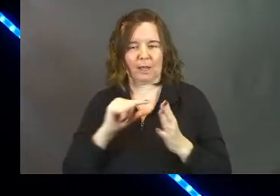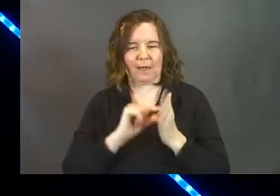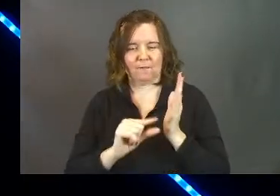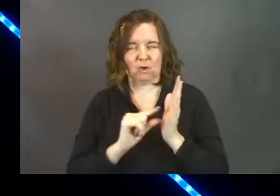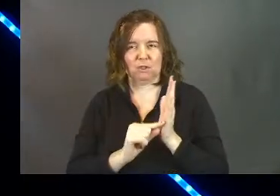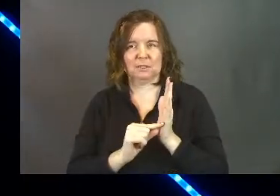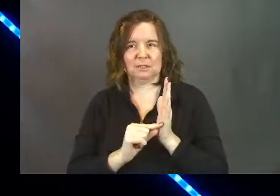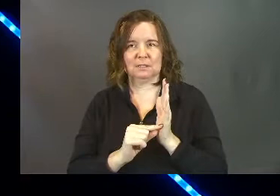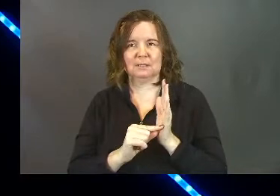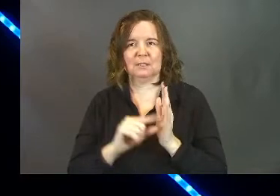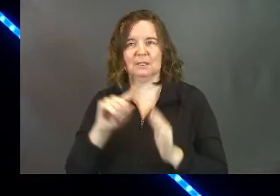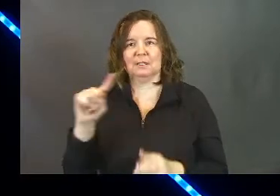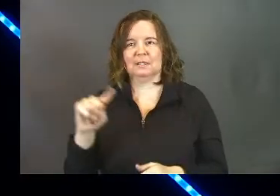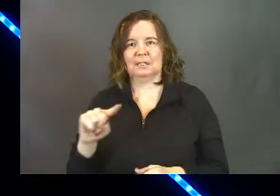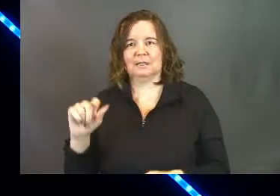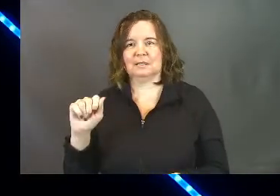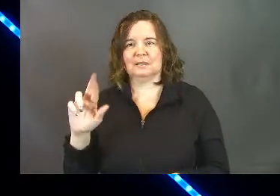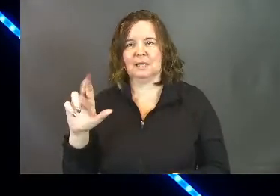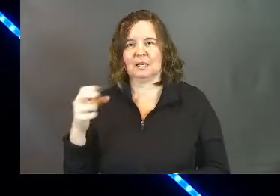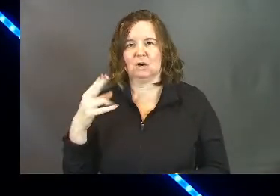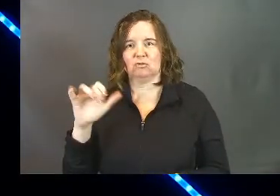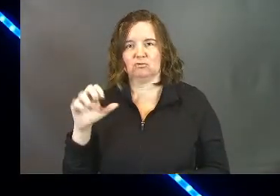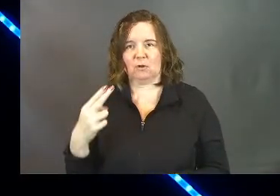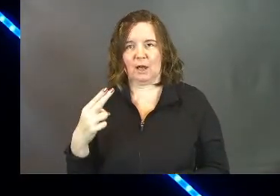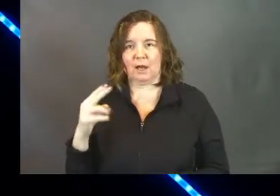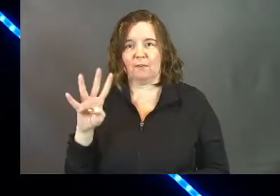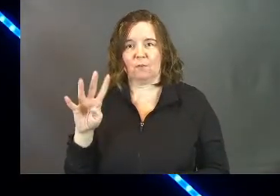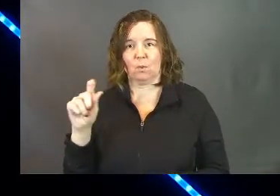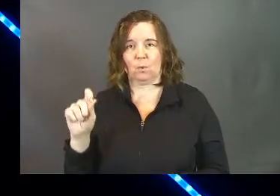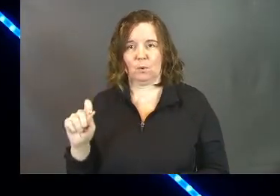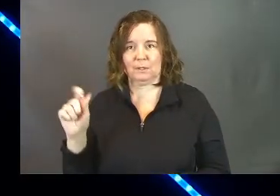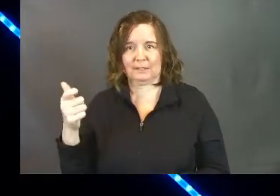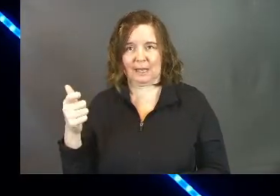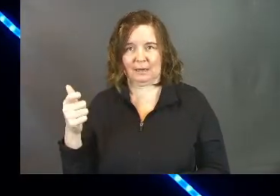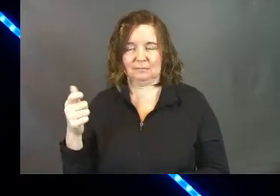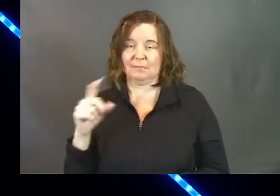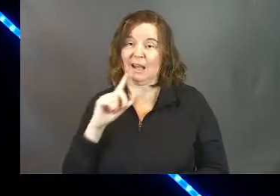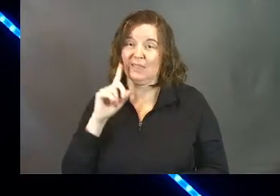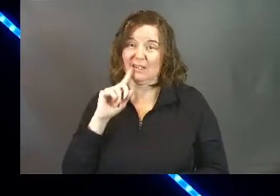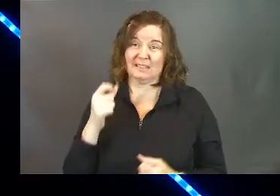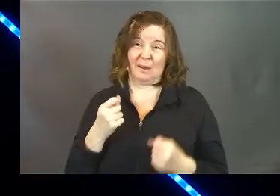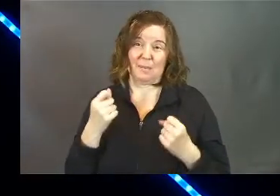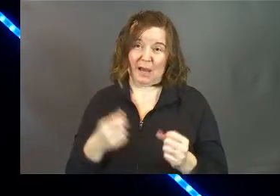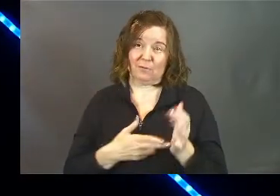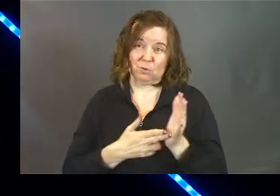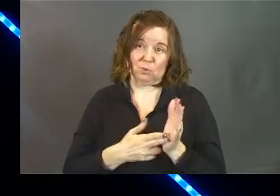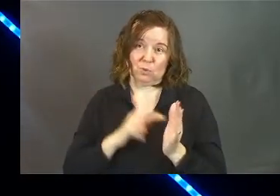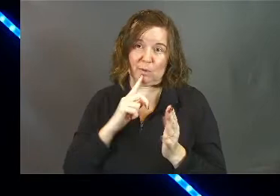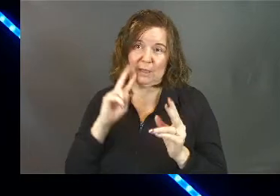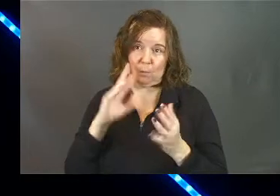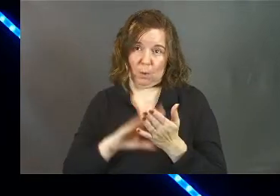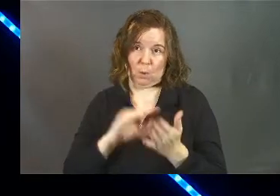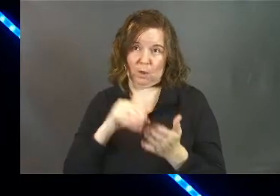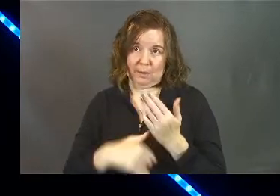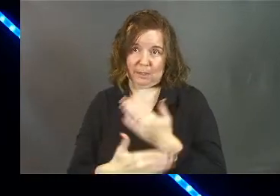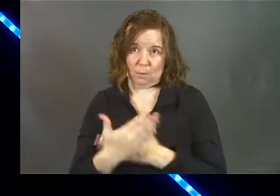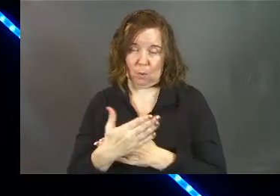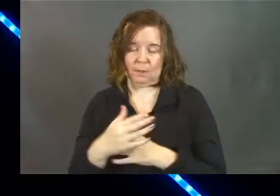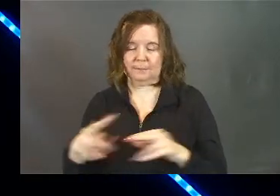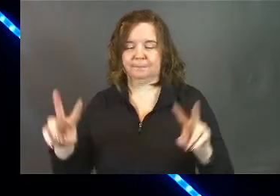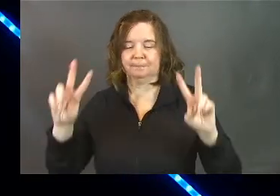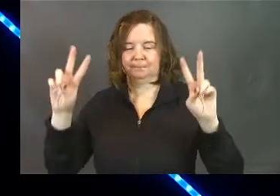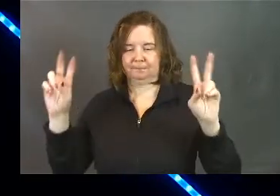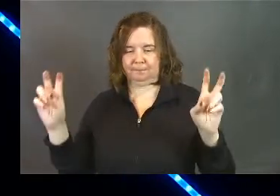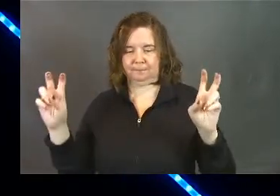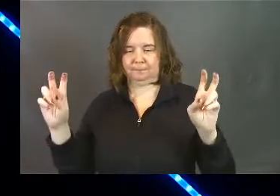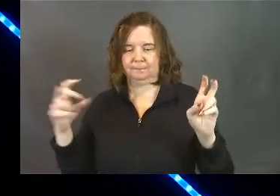verse. This is Zechariah 4:10. So, so important. And this is, I think, one of the most powerful truths that we're going to learn this morning.